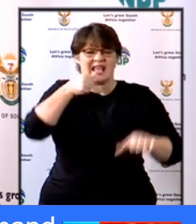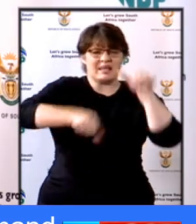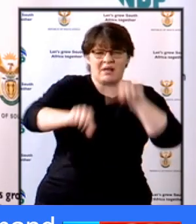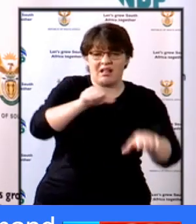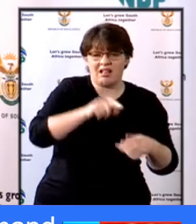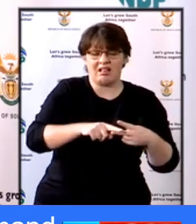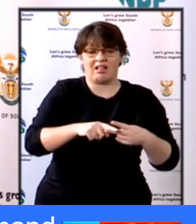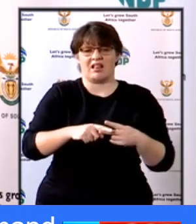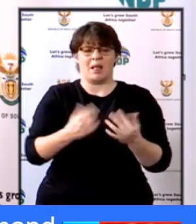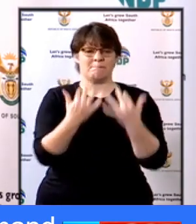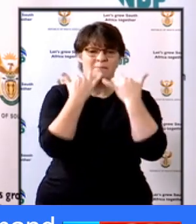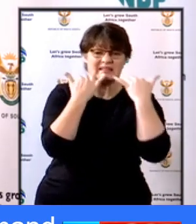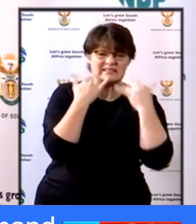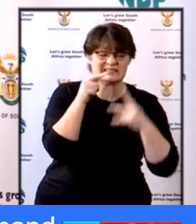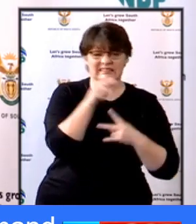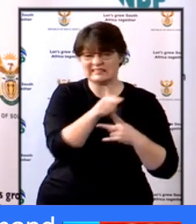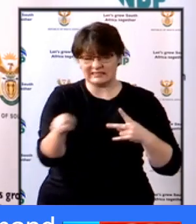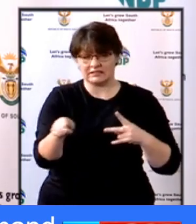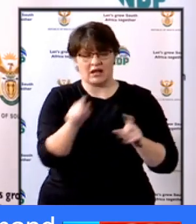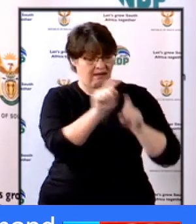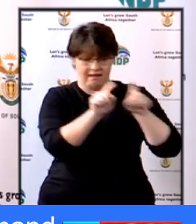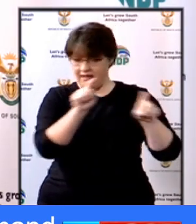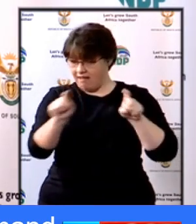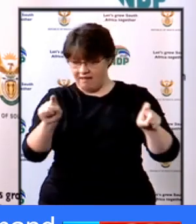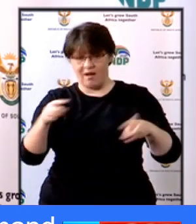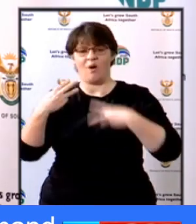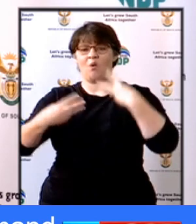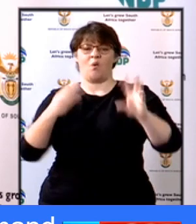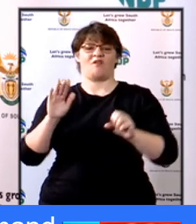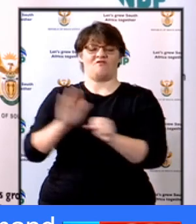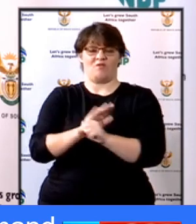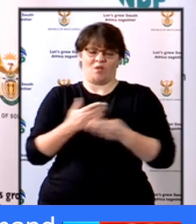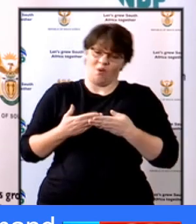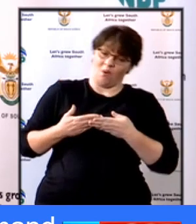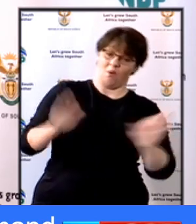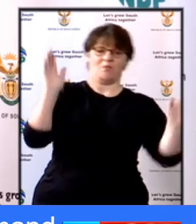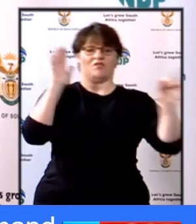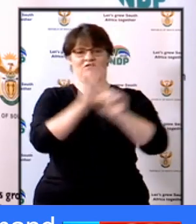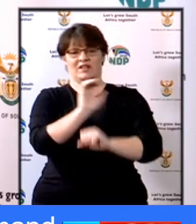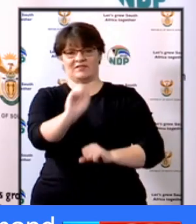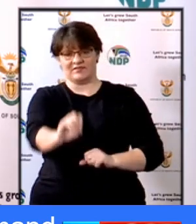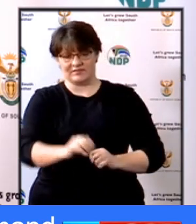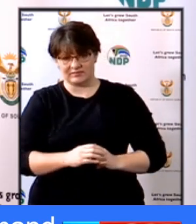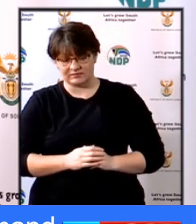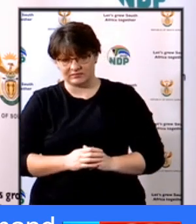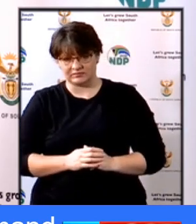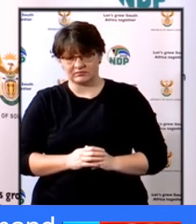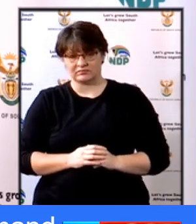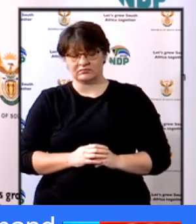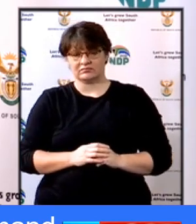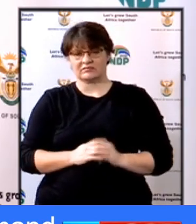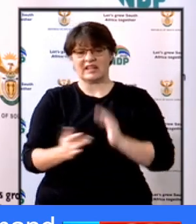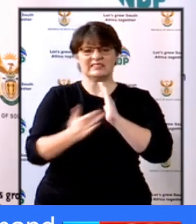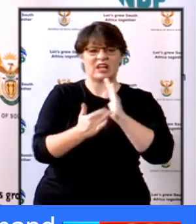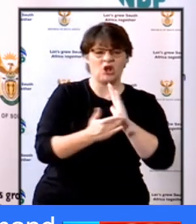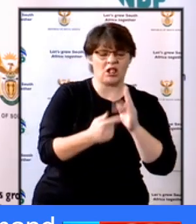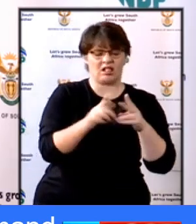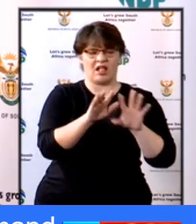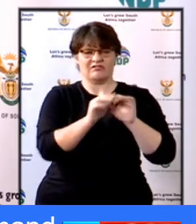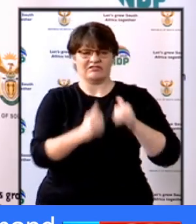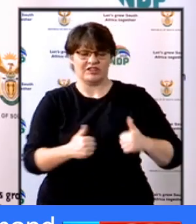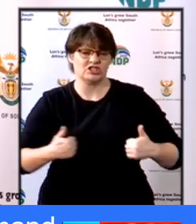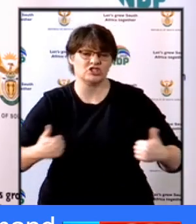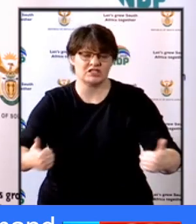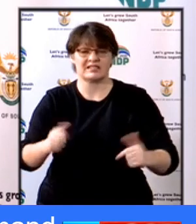the plastic operations will all be able to operate at full capacity. The electronics and furniture and